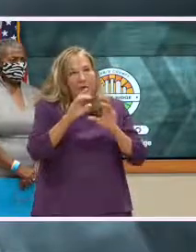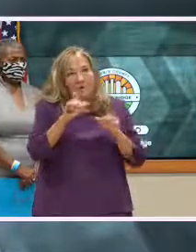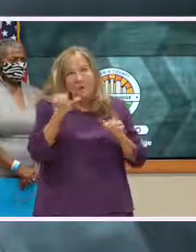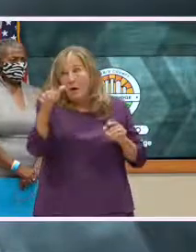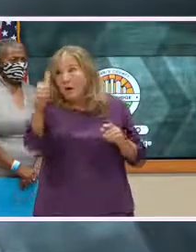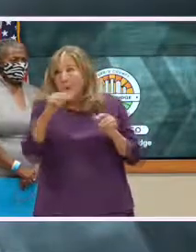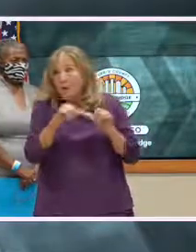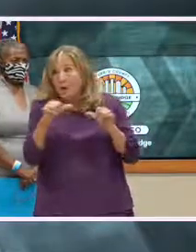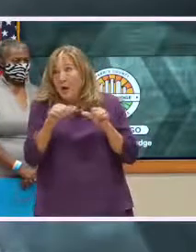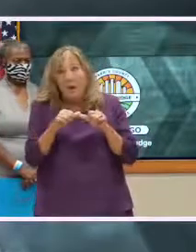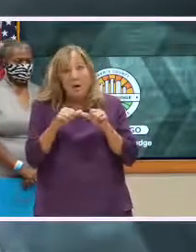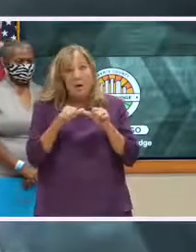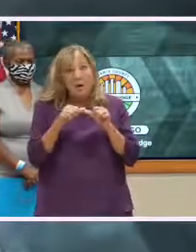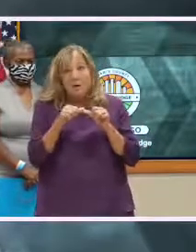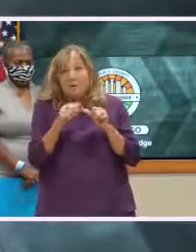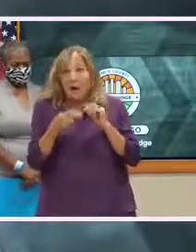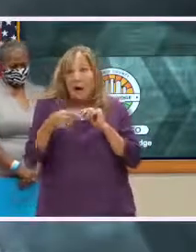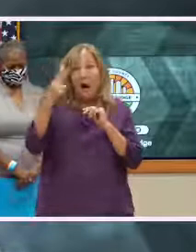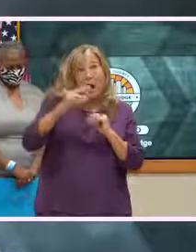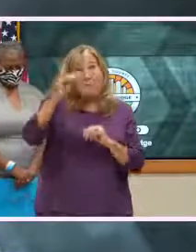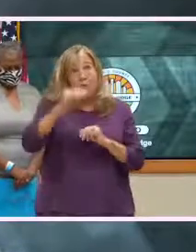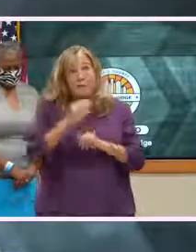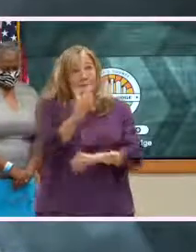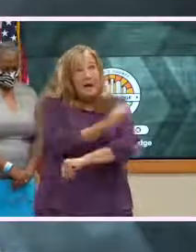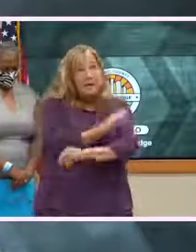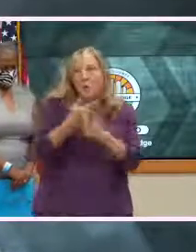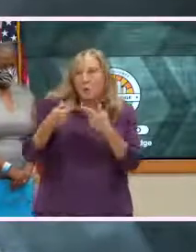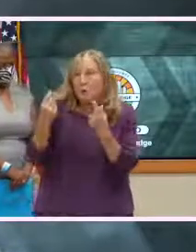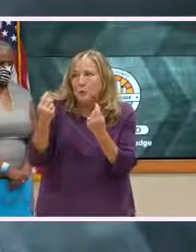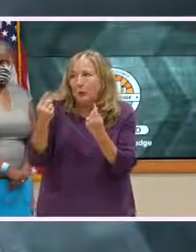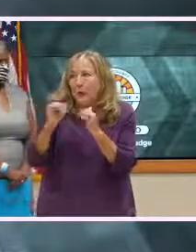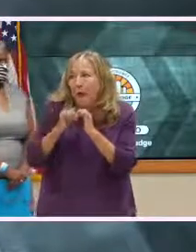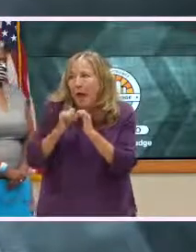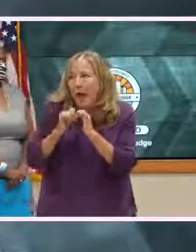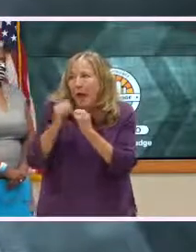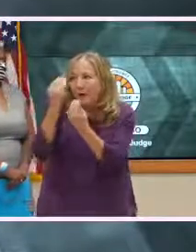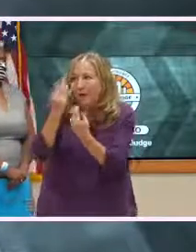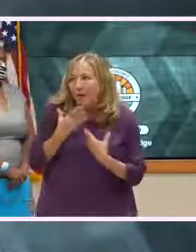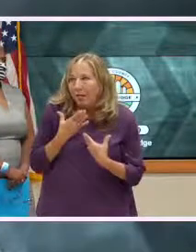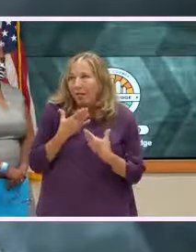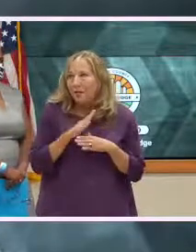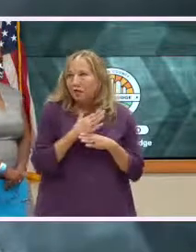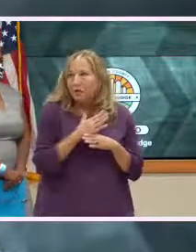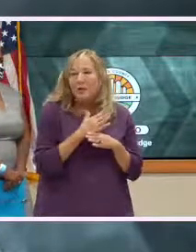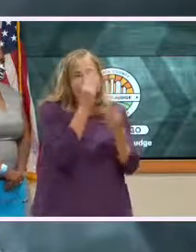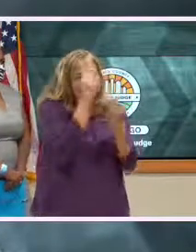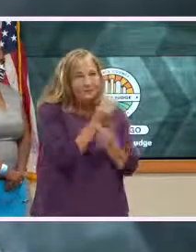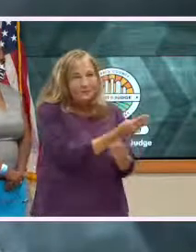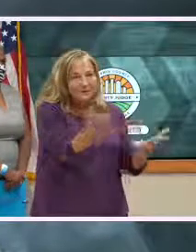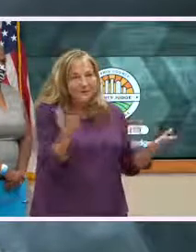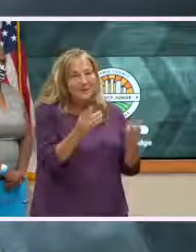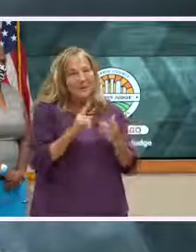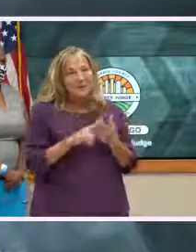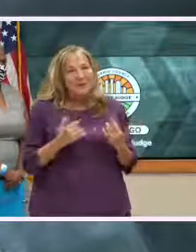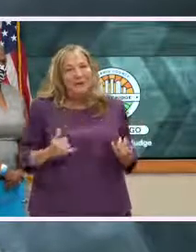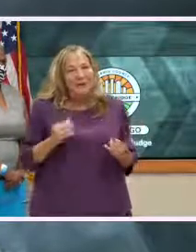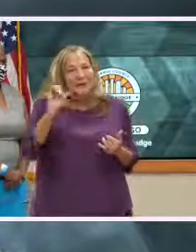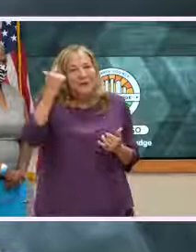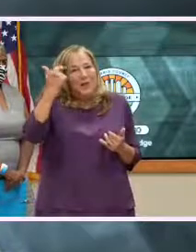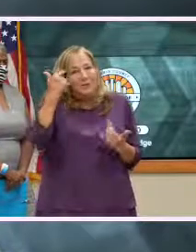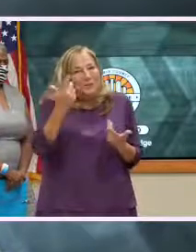make the vaccine even more accessible. But there's not very much else we can do as government. We